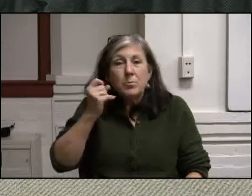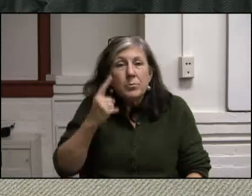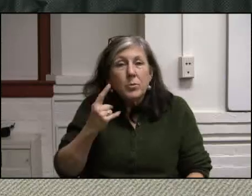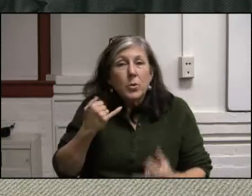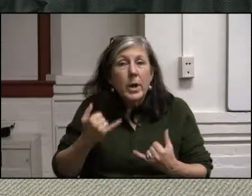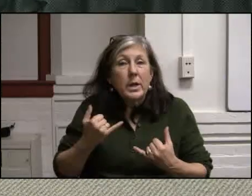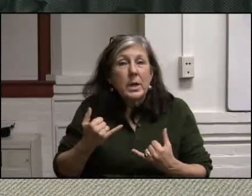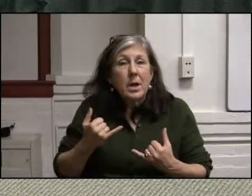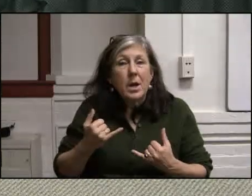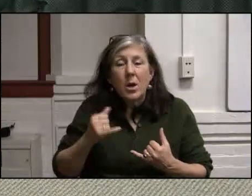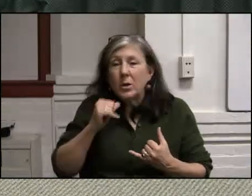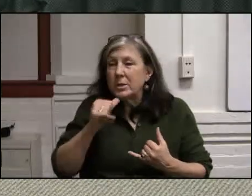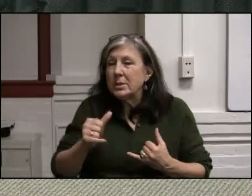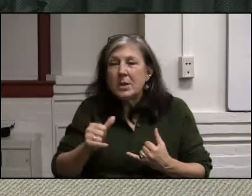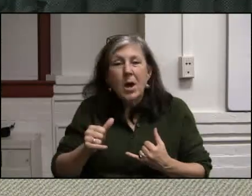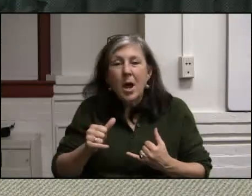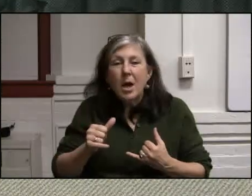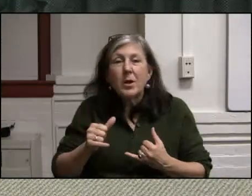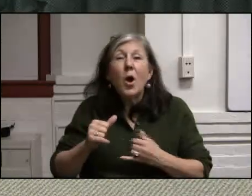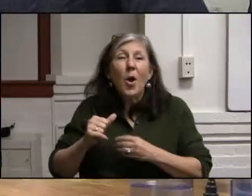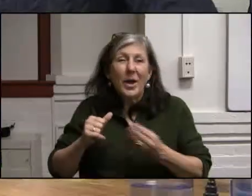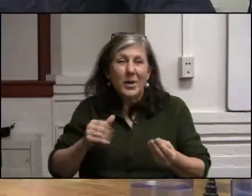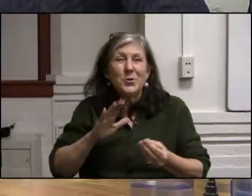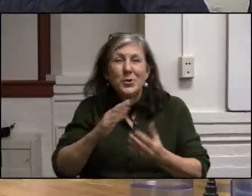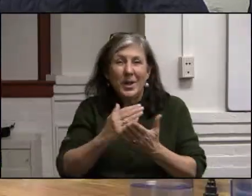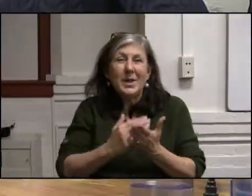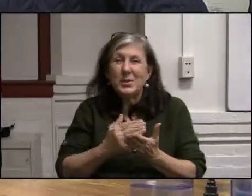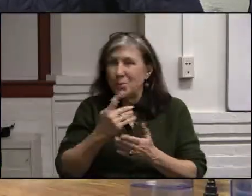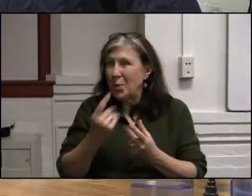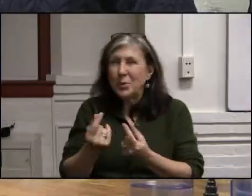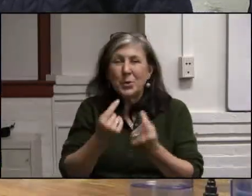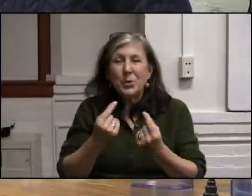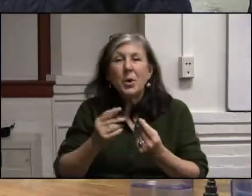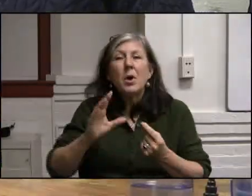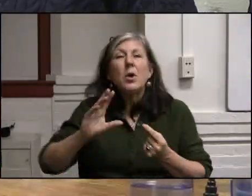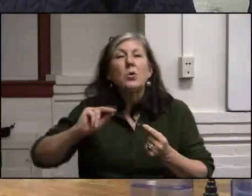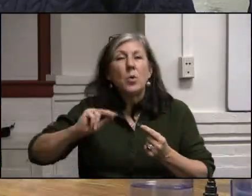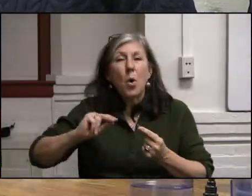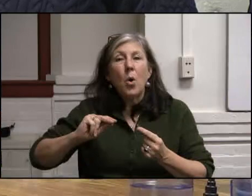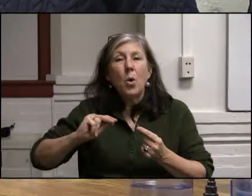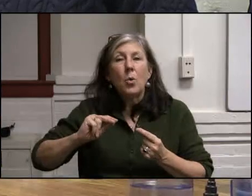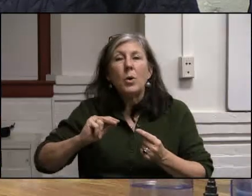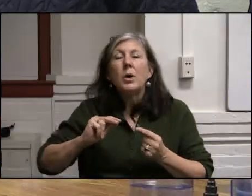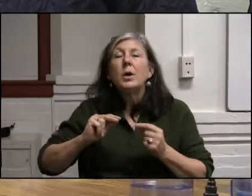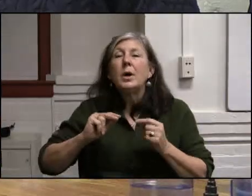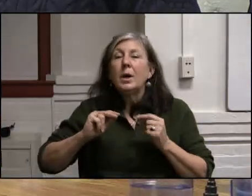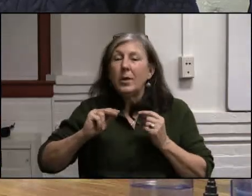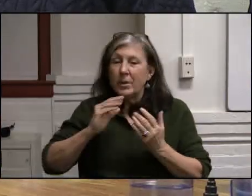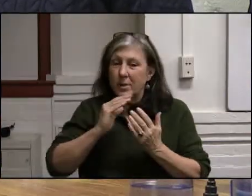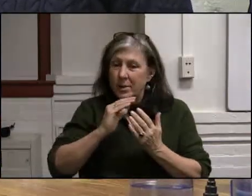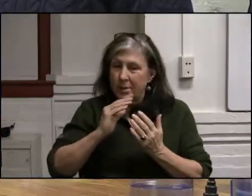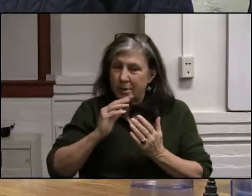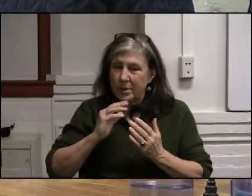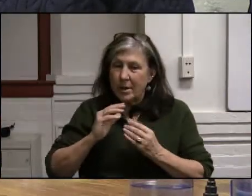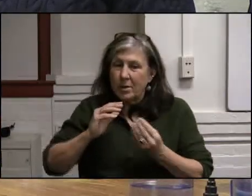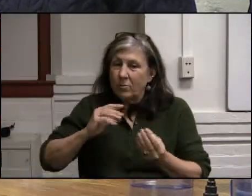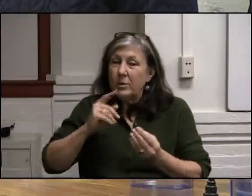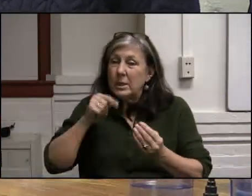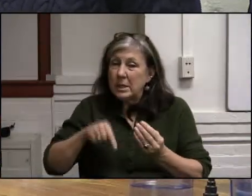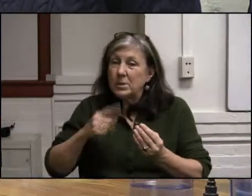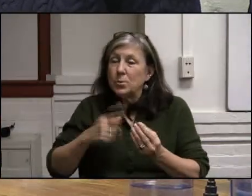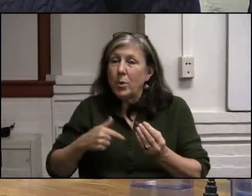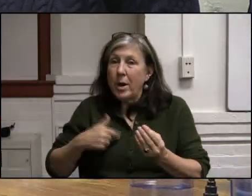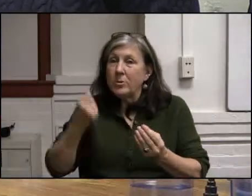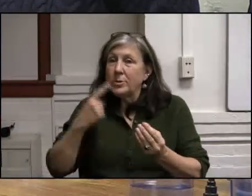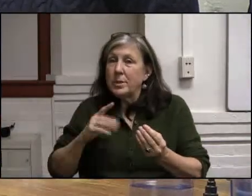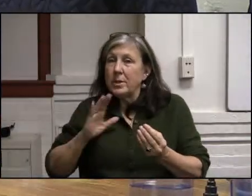is not meant to say, here's your list, this is what we're going to do. It's meant to say, here's what I understand your list to be. And if